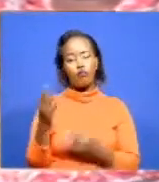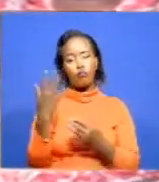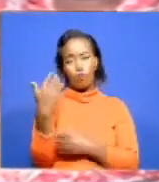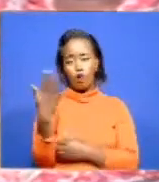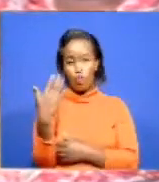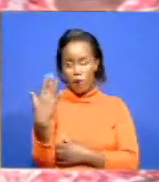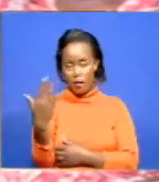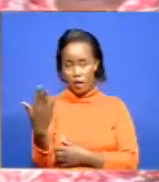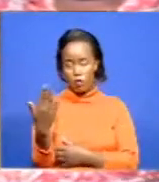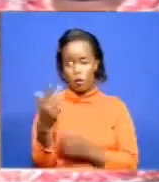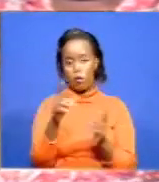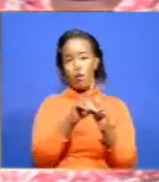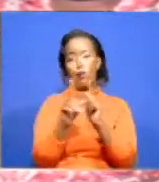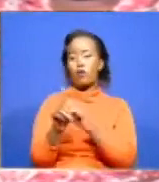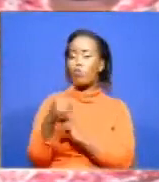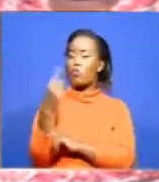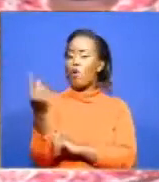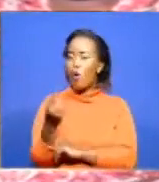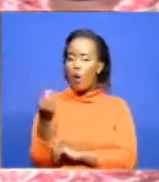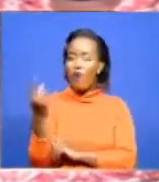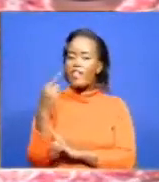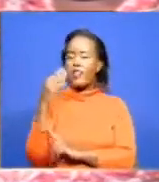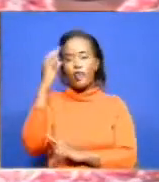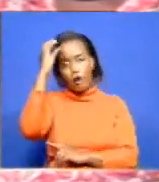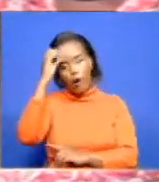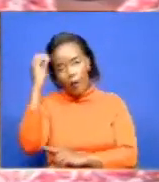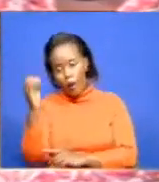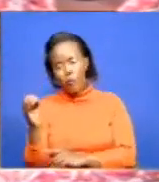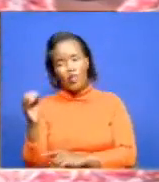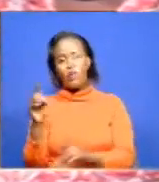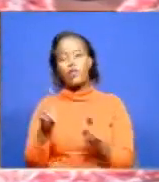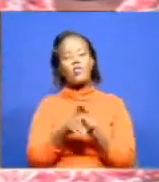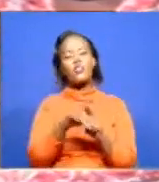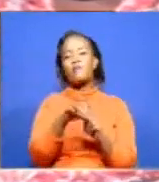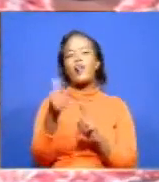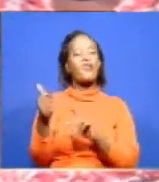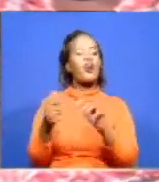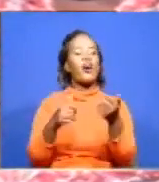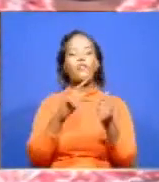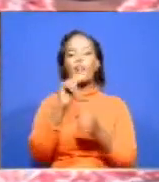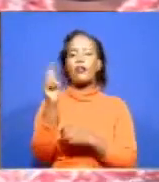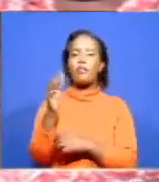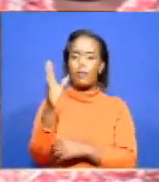documentation. He just gave his opinion just like any other Kenyan.